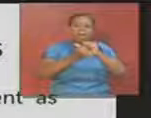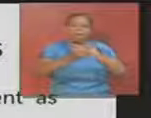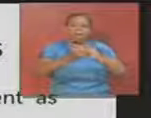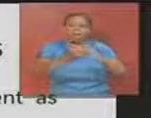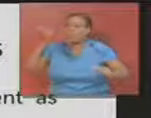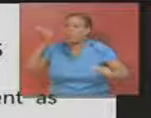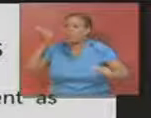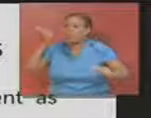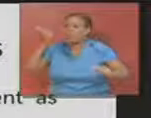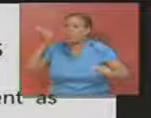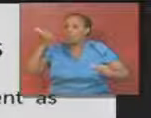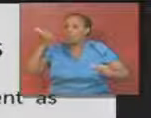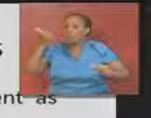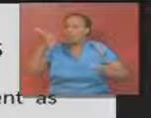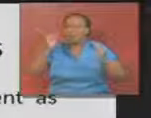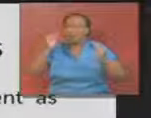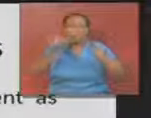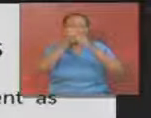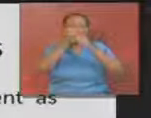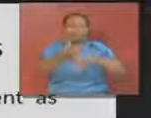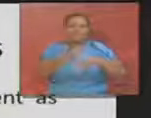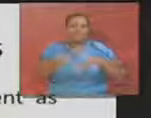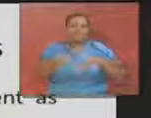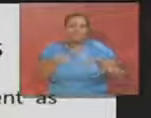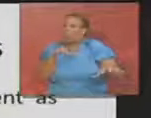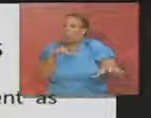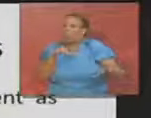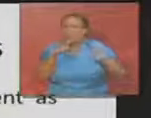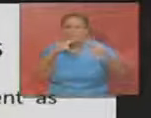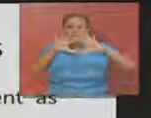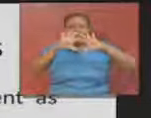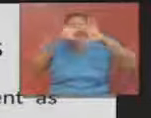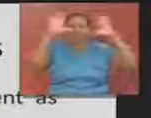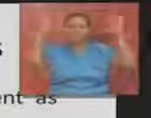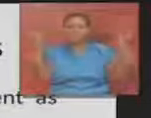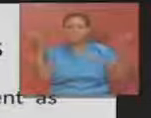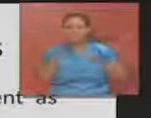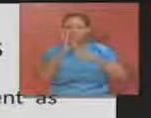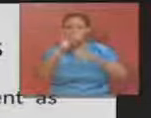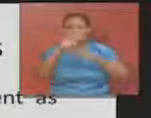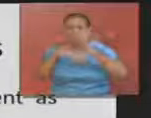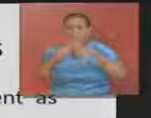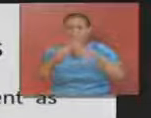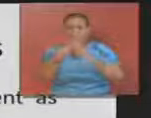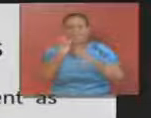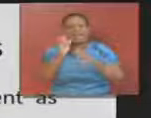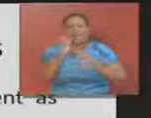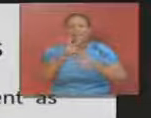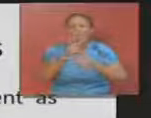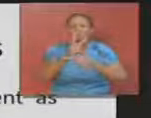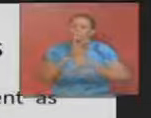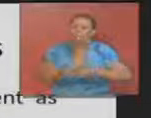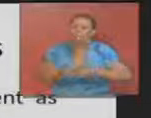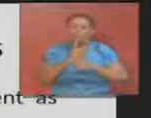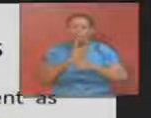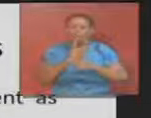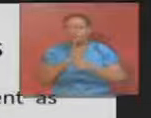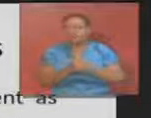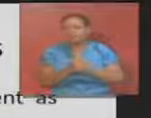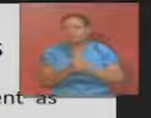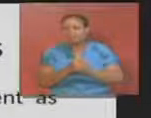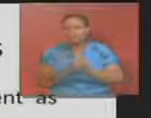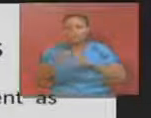equation, these conditions still have to be treated properly and well managed to reduce your risk of heart attacks and